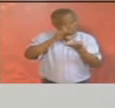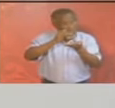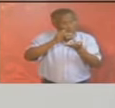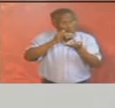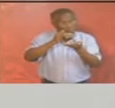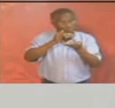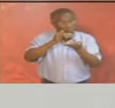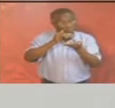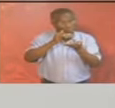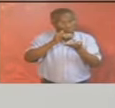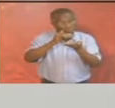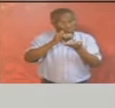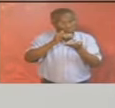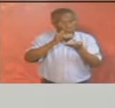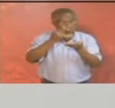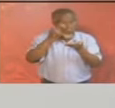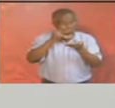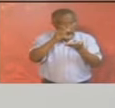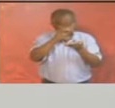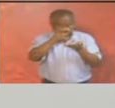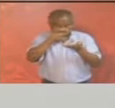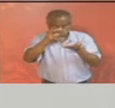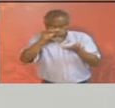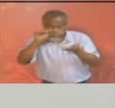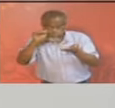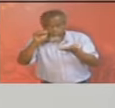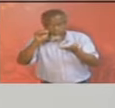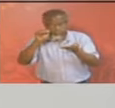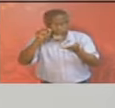they were taken. So I hope that answers your question.